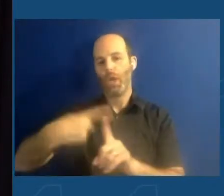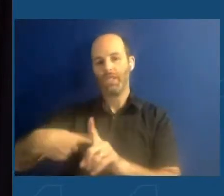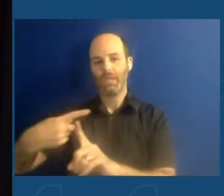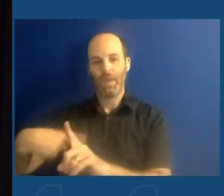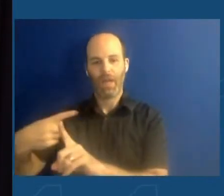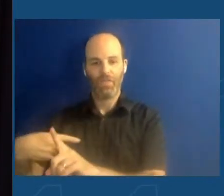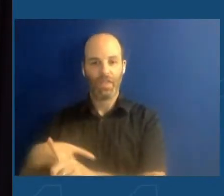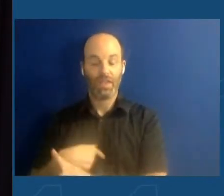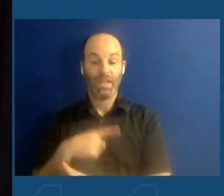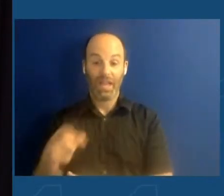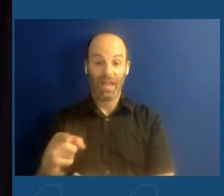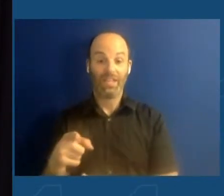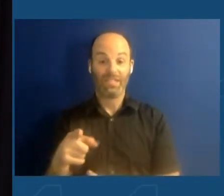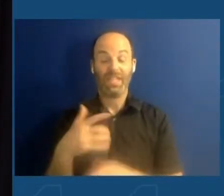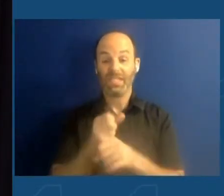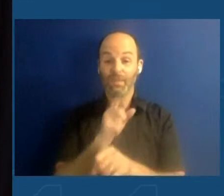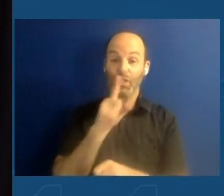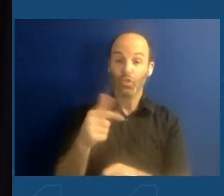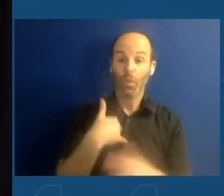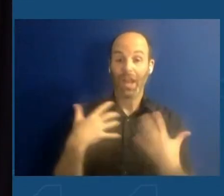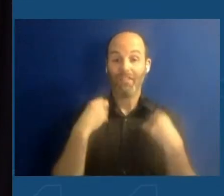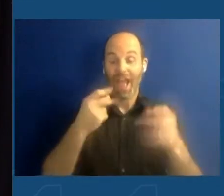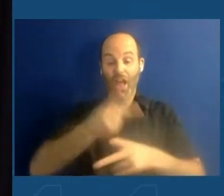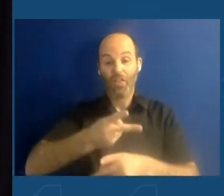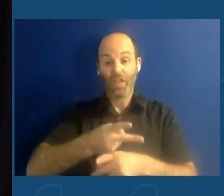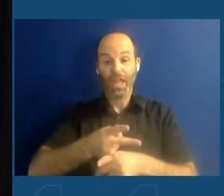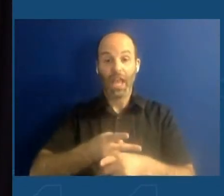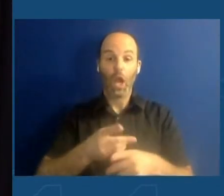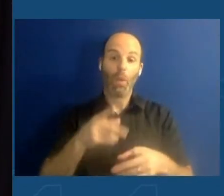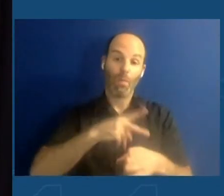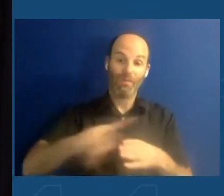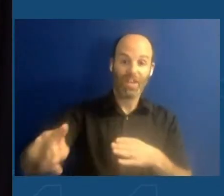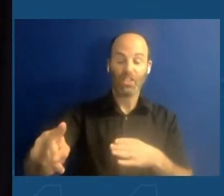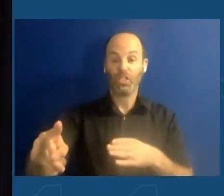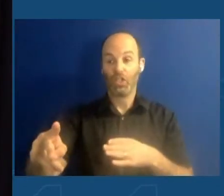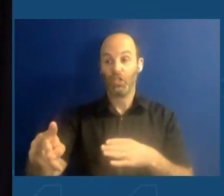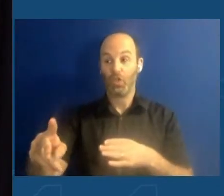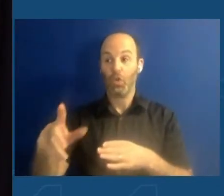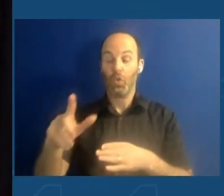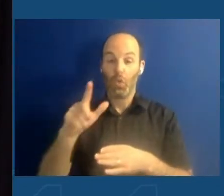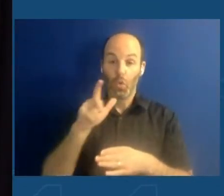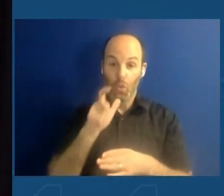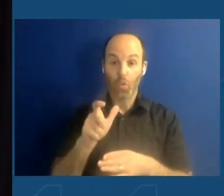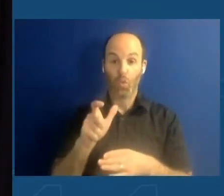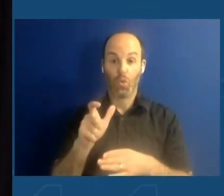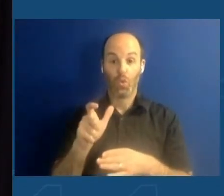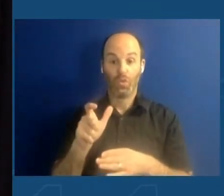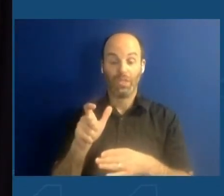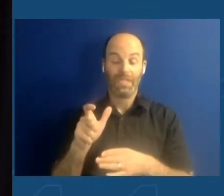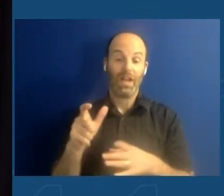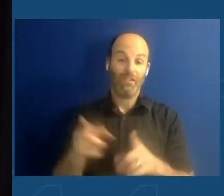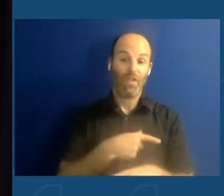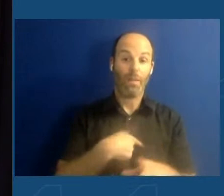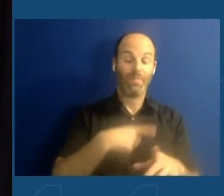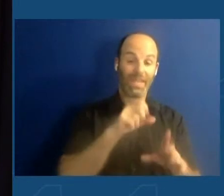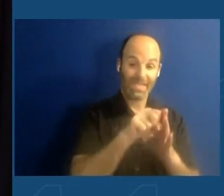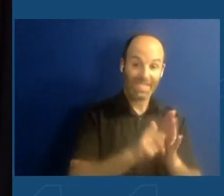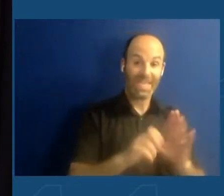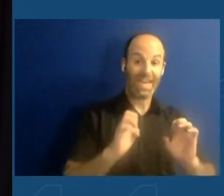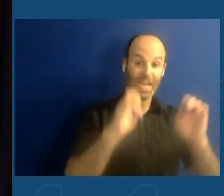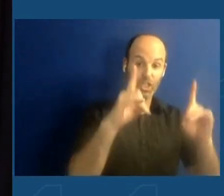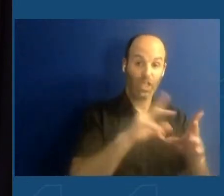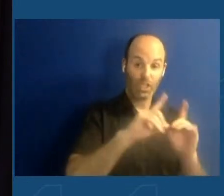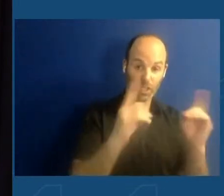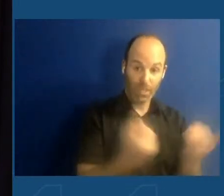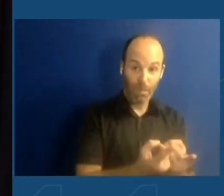have healthcare professionals who otherwise would not be authorized by the state education department. State education makes those rules, and so